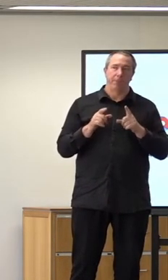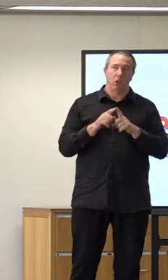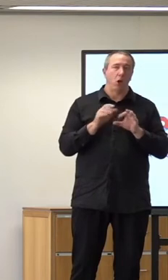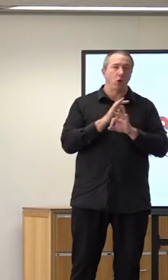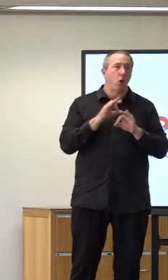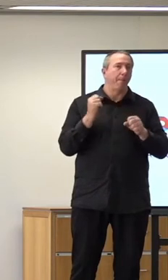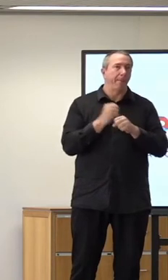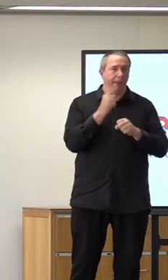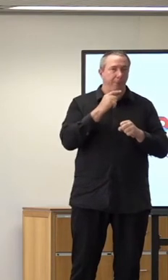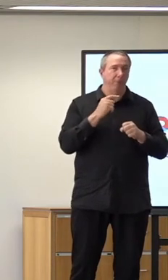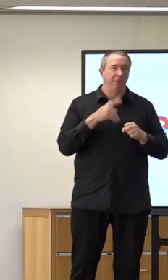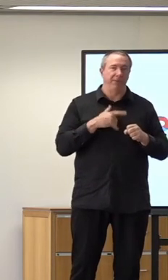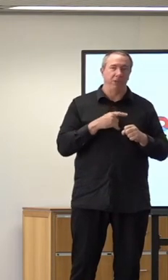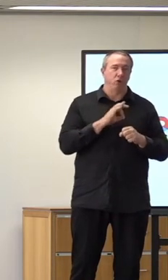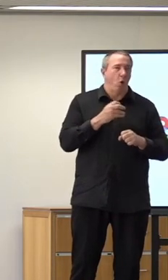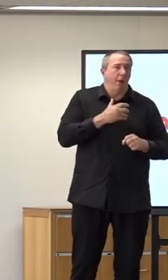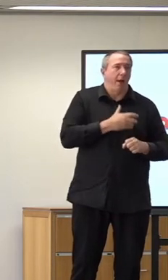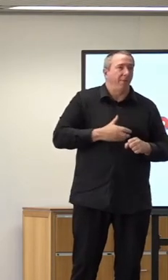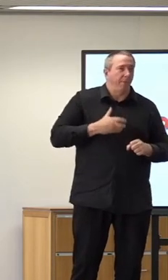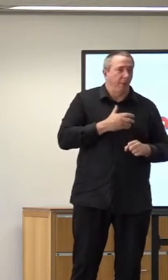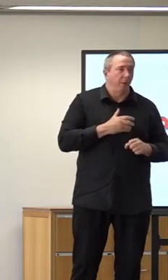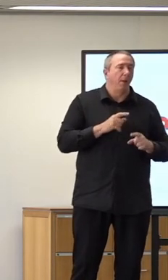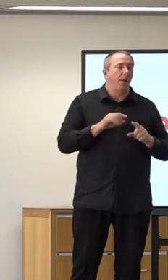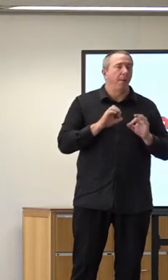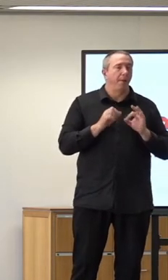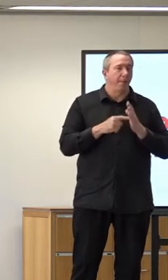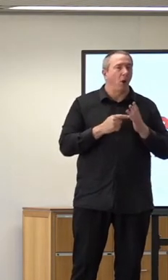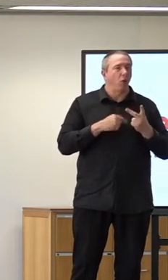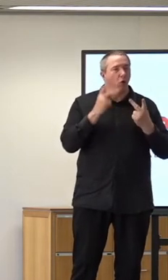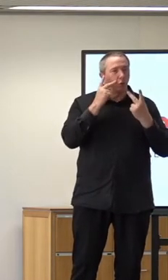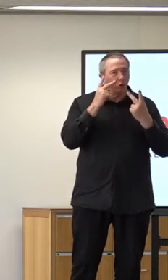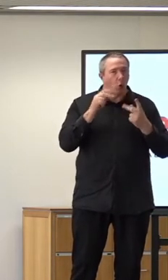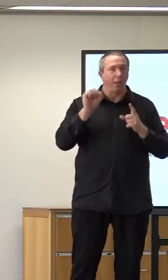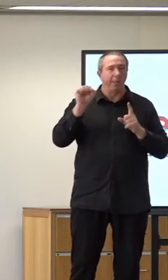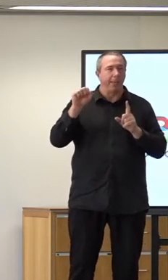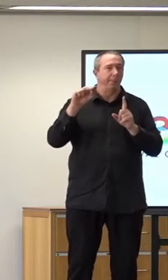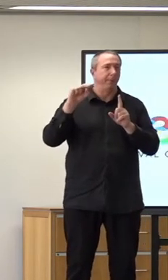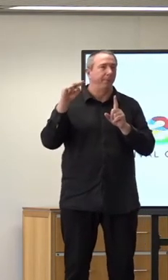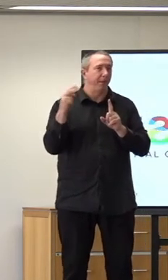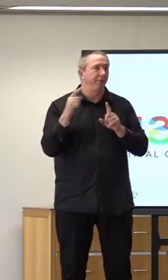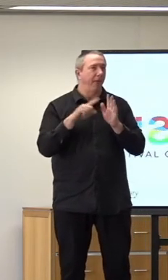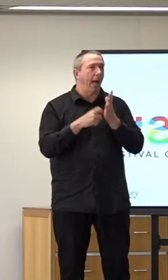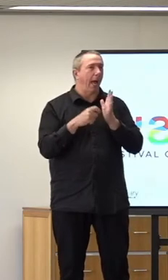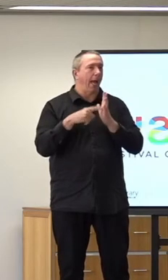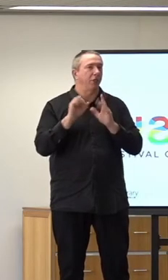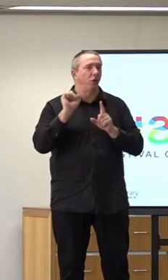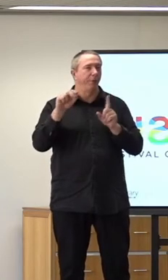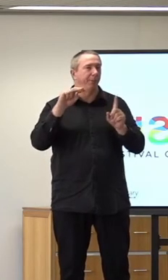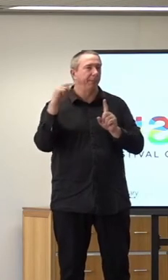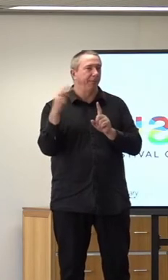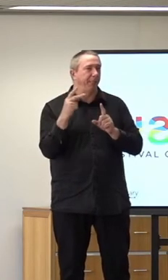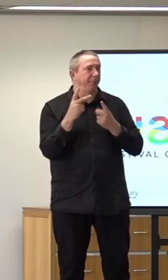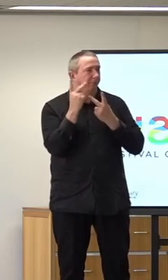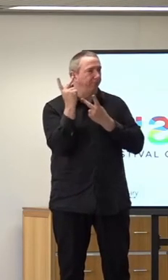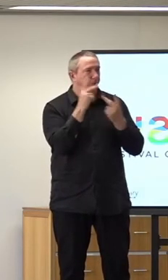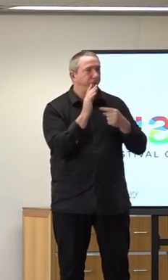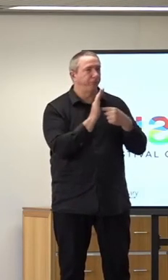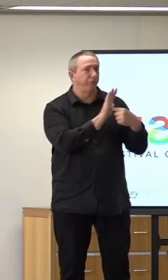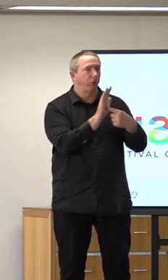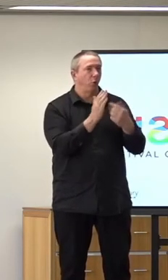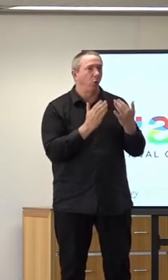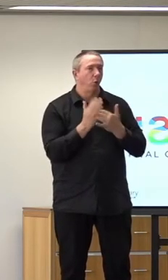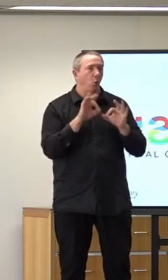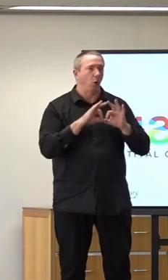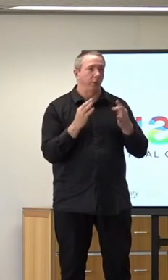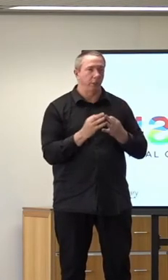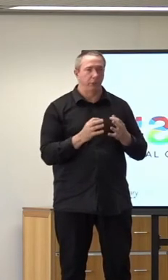making people feel uncomfortable. So showing the perspective of these artists and all these different practitioners through the